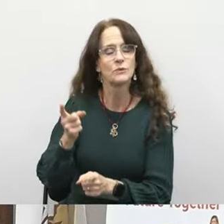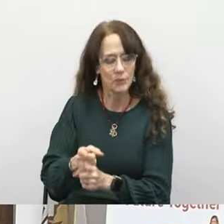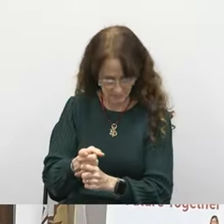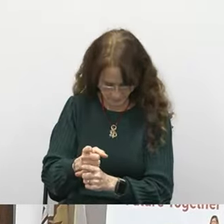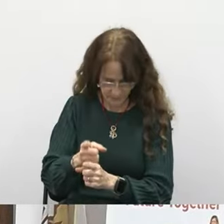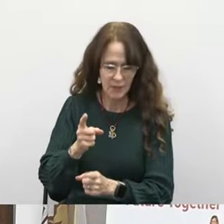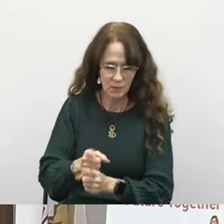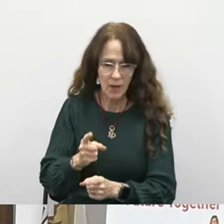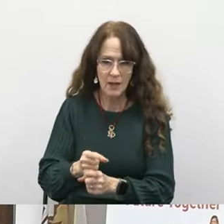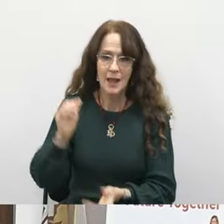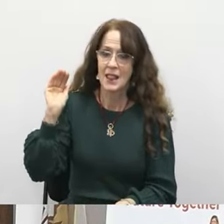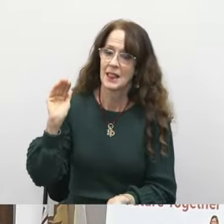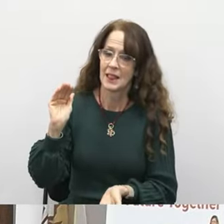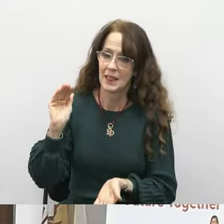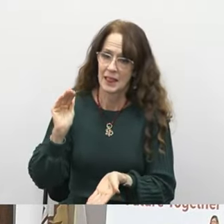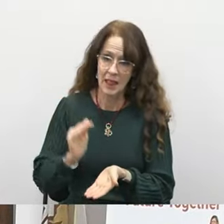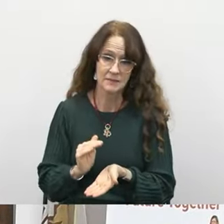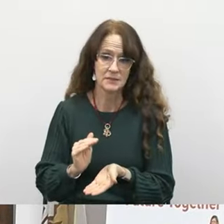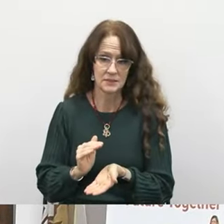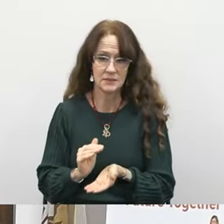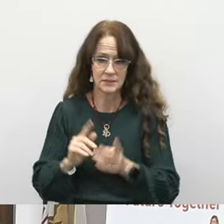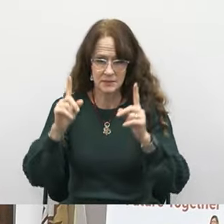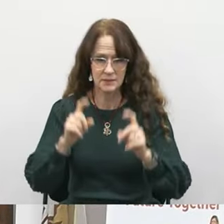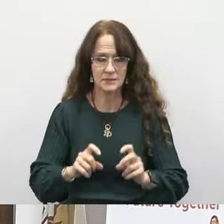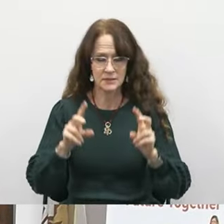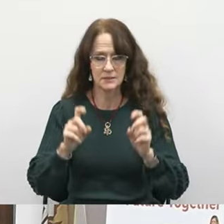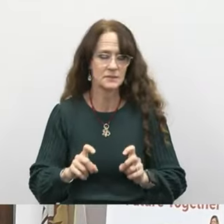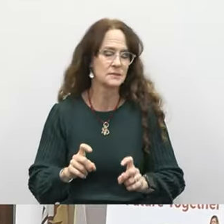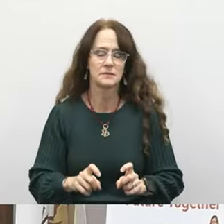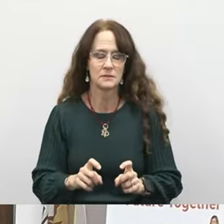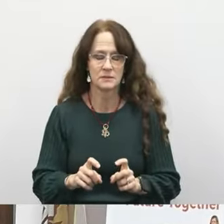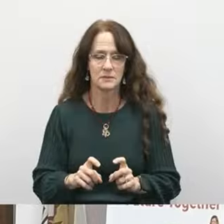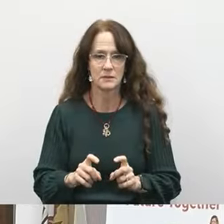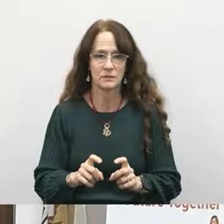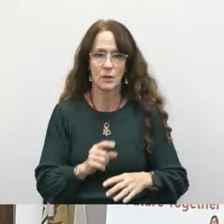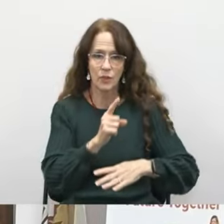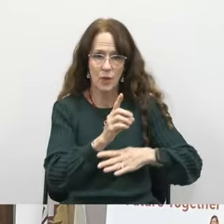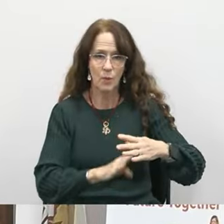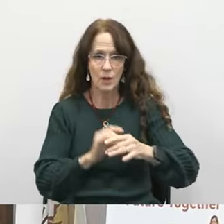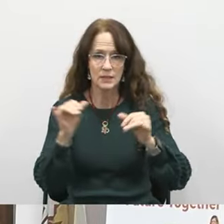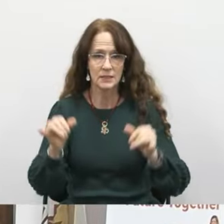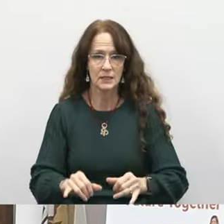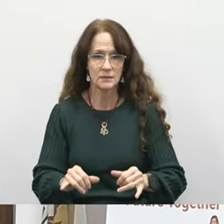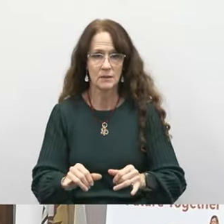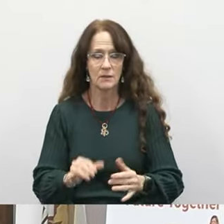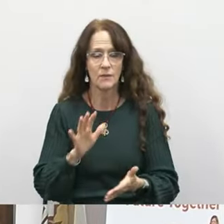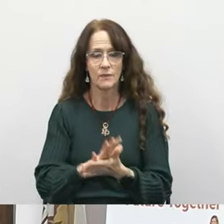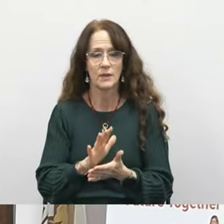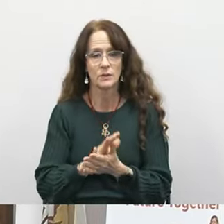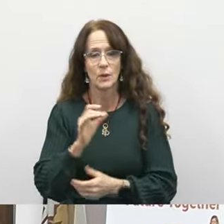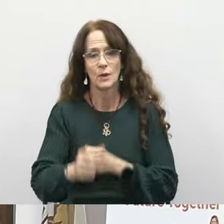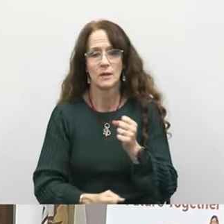correct. It is fewer. So prior to moving to the quarterly system for this school year, many of